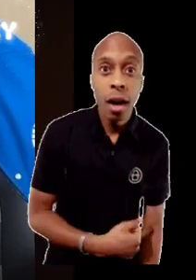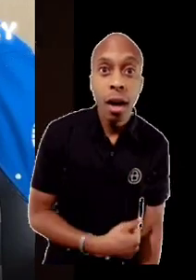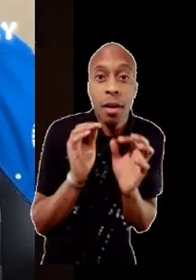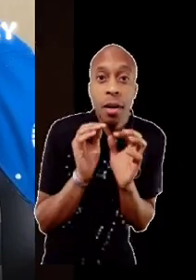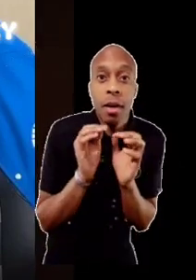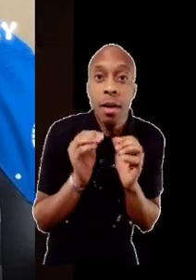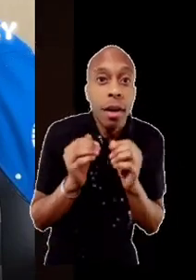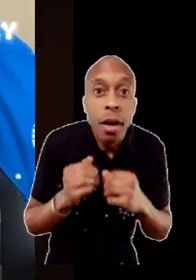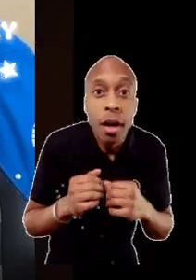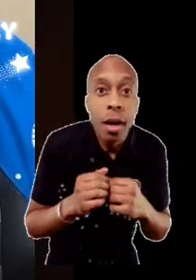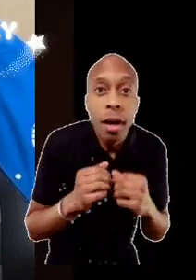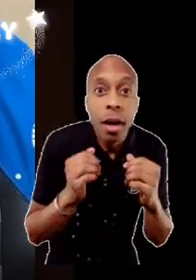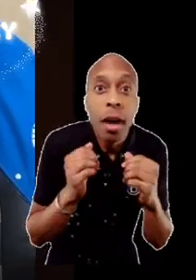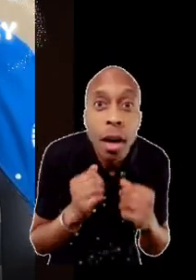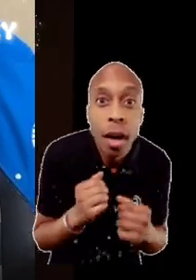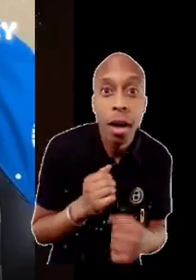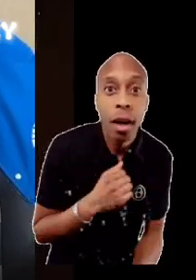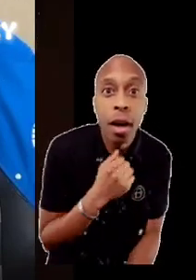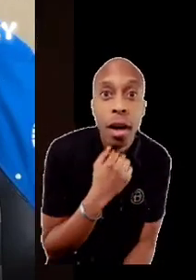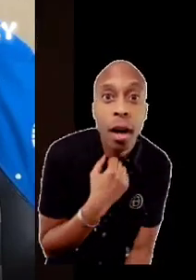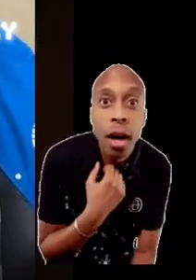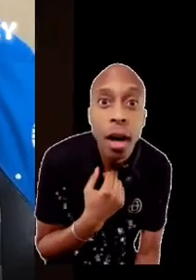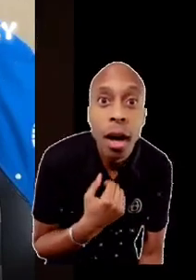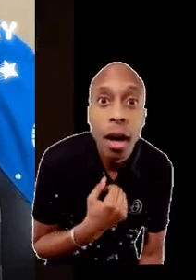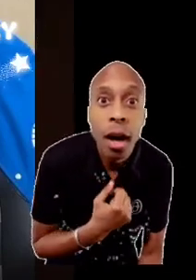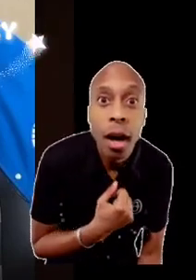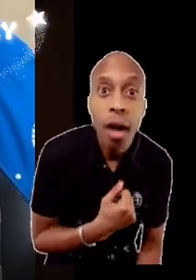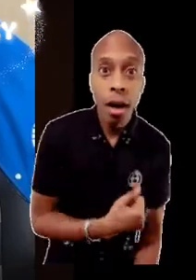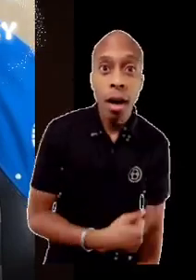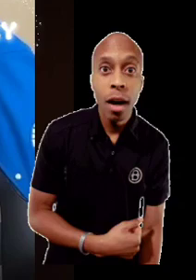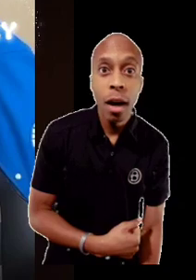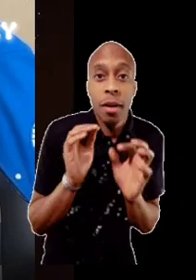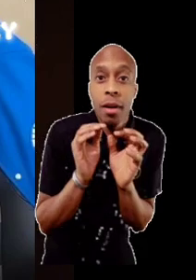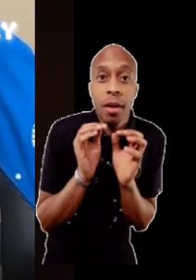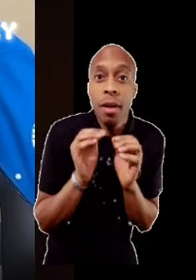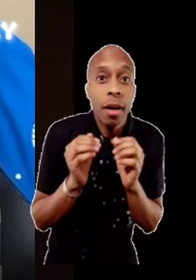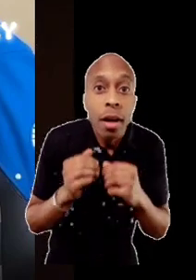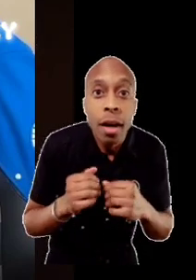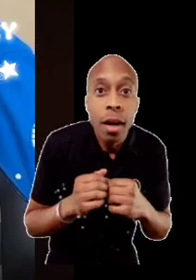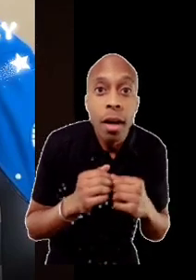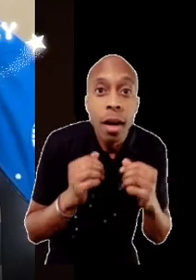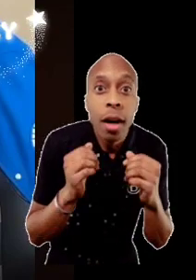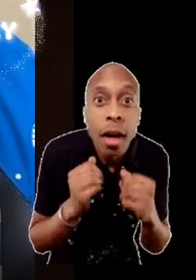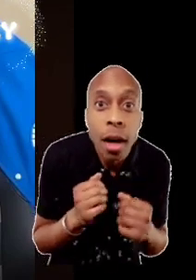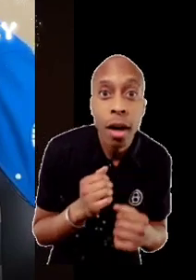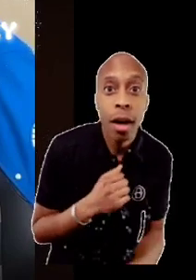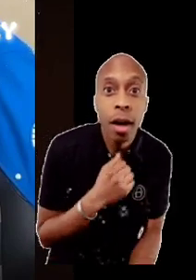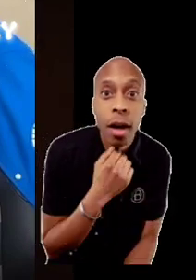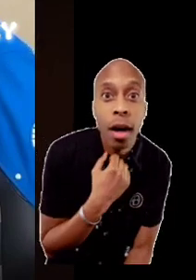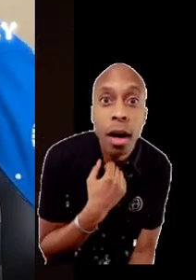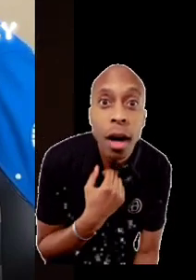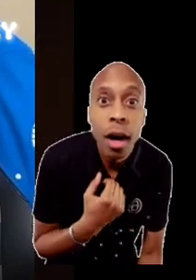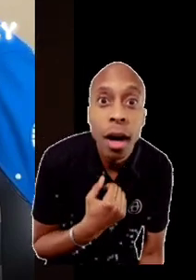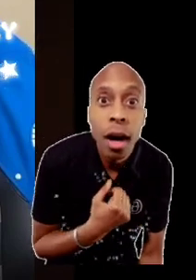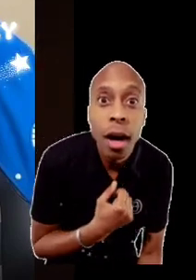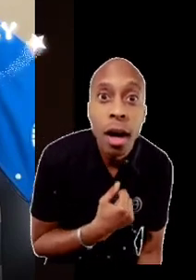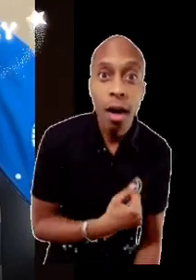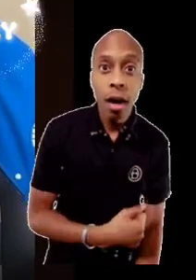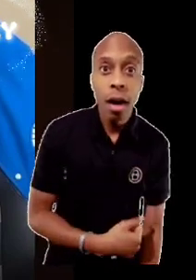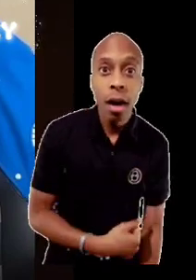When the roll is called up yonder, I know that I'm going to be there. Somehow, no look like you go somewhere, but you're not going nowhere. But